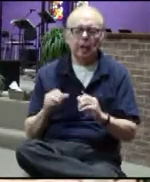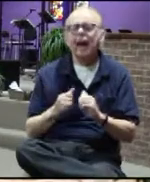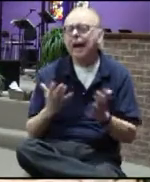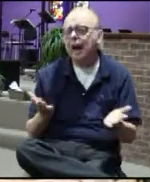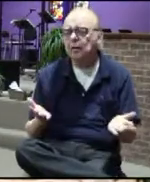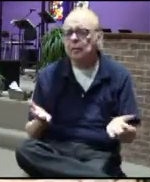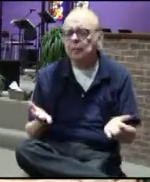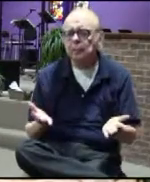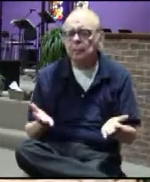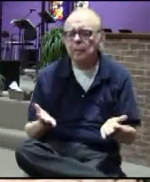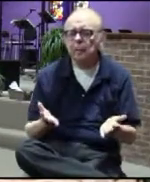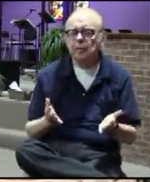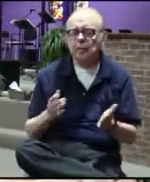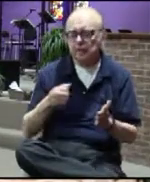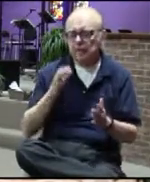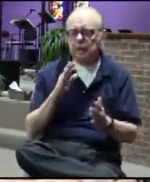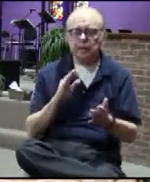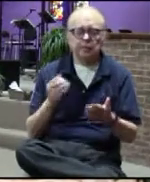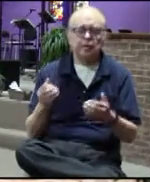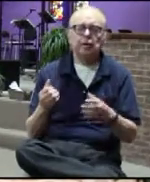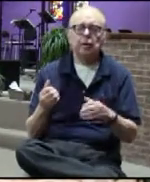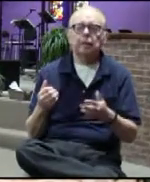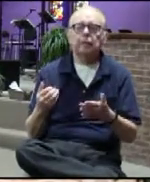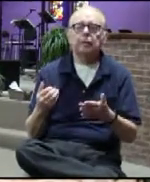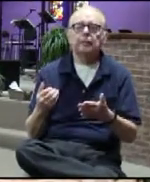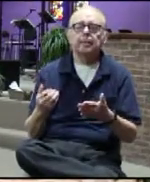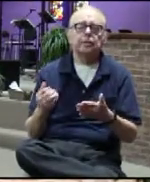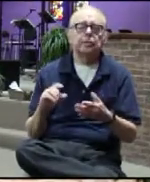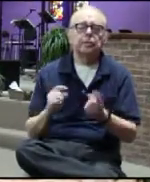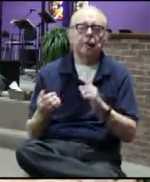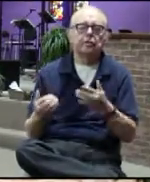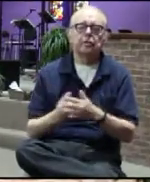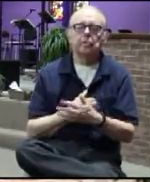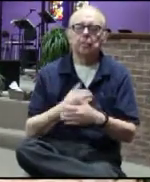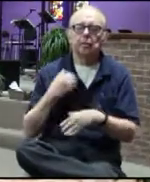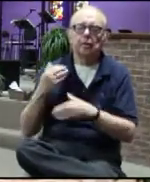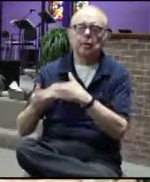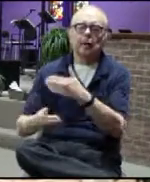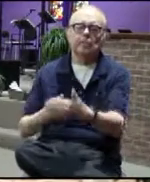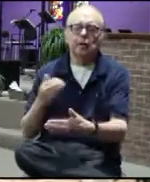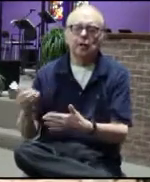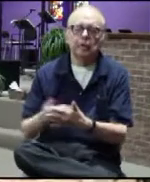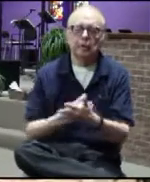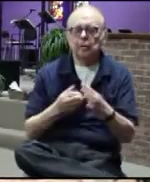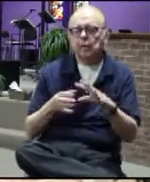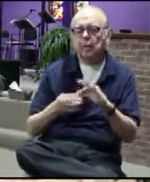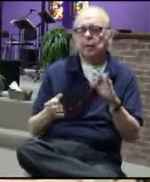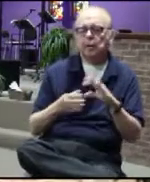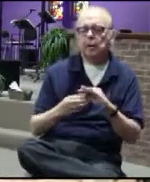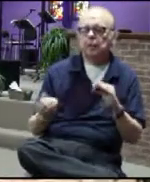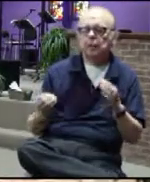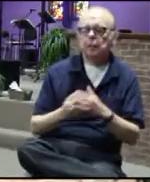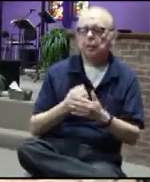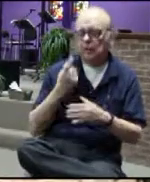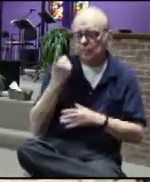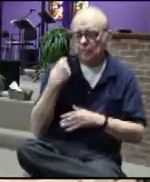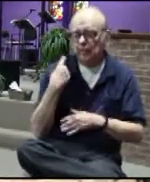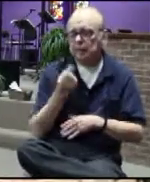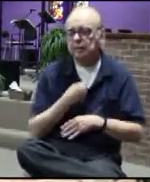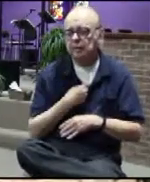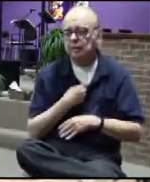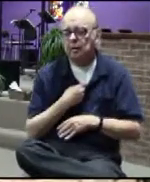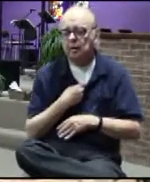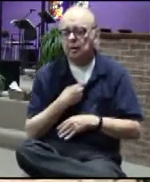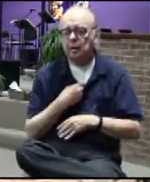he shaped a new legacy, a new story, and a new understanding for us